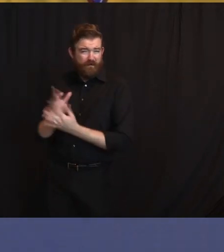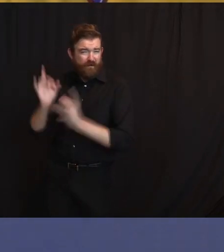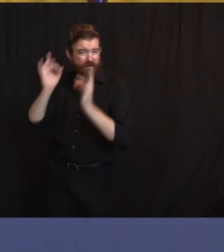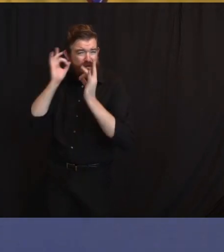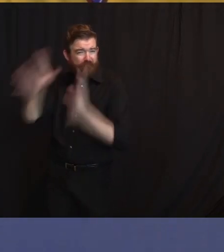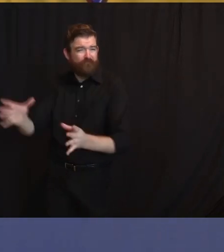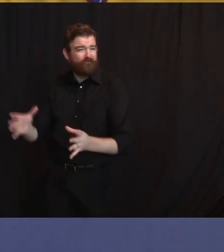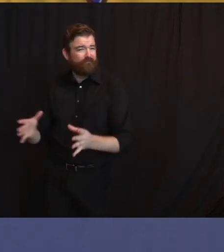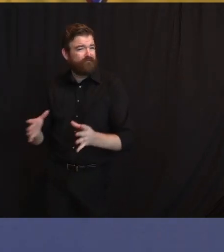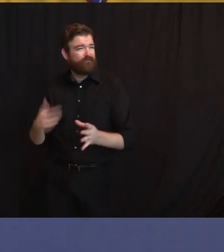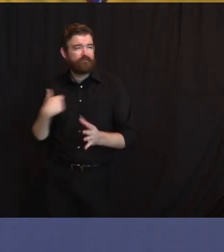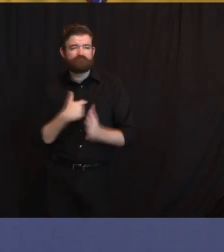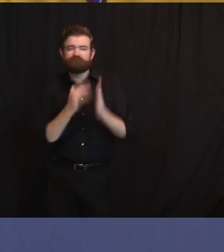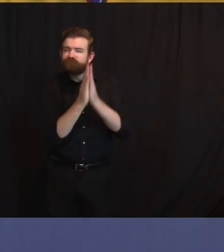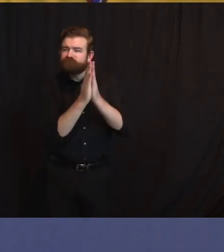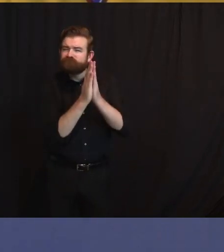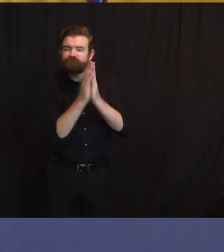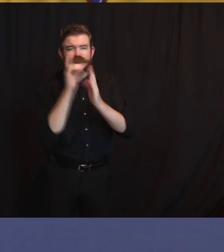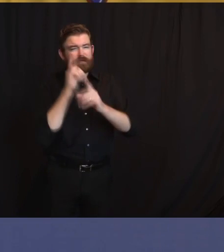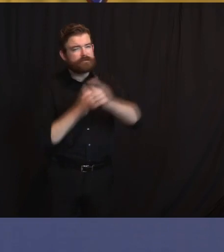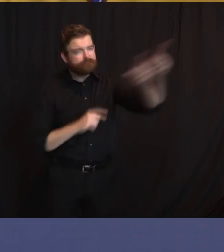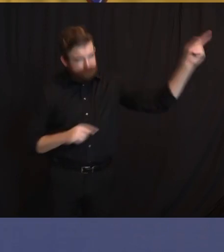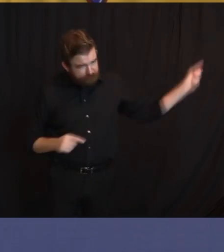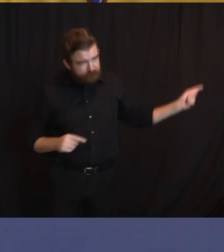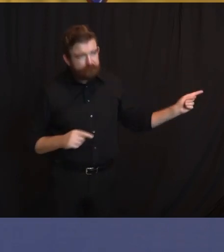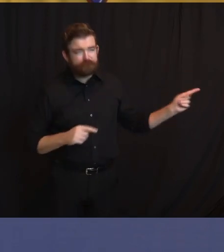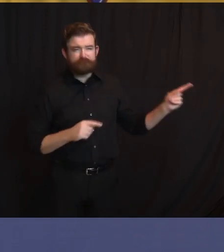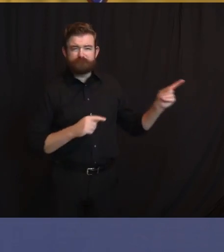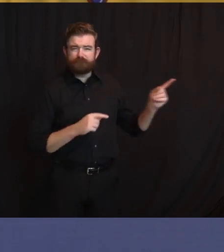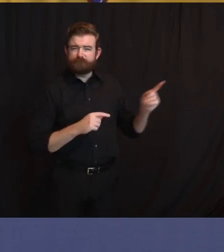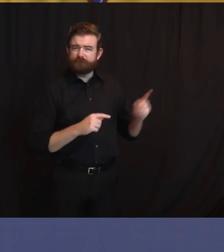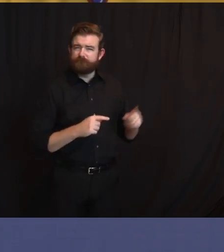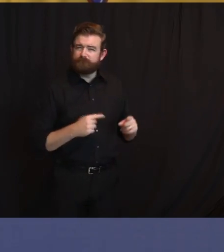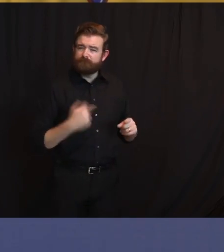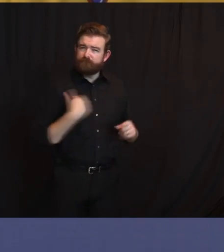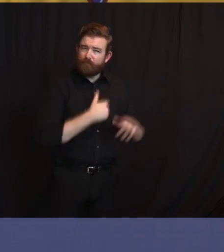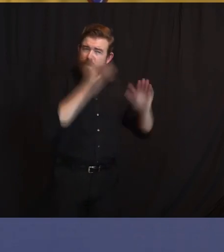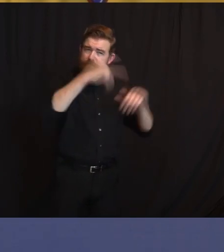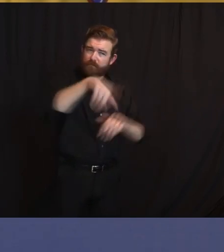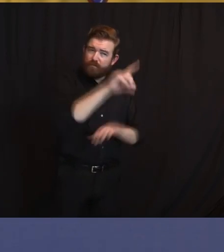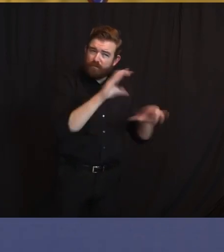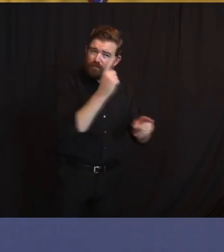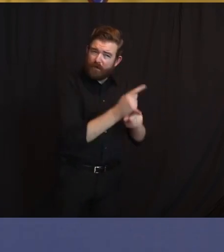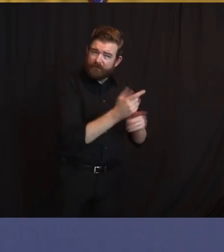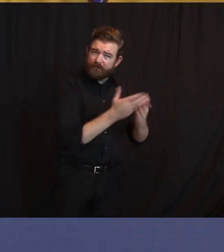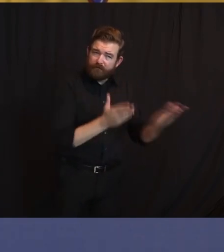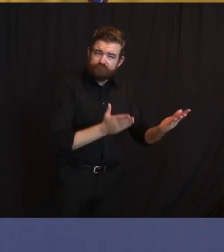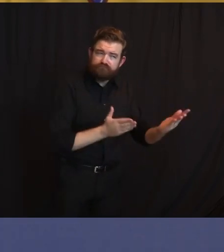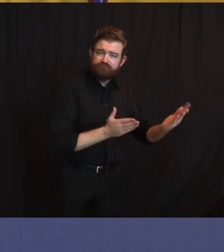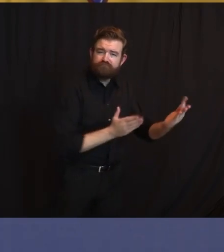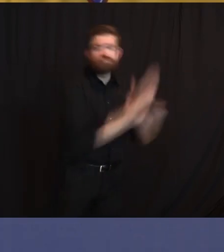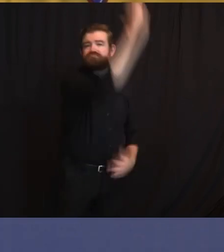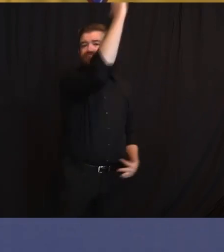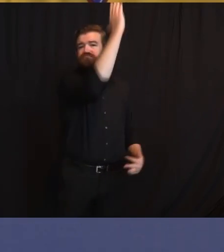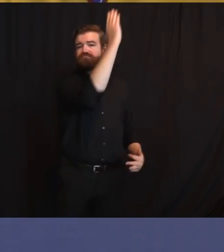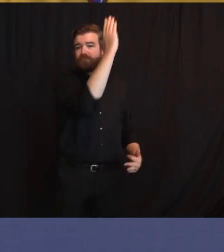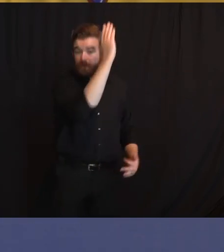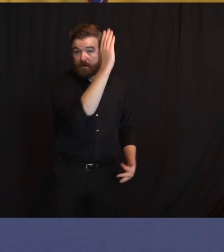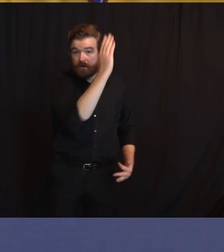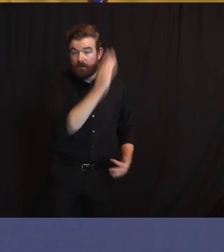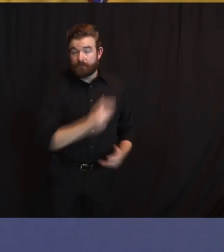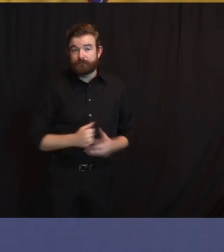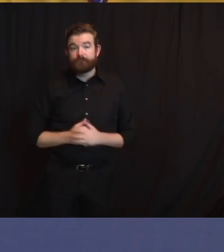our prayers and support that they're able to do the right things and get through this as quickly as possible. It is pretty